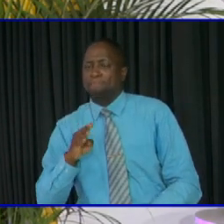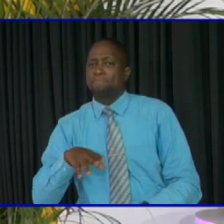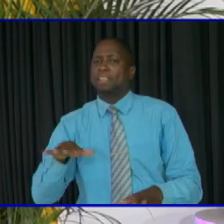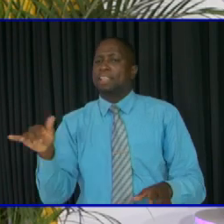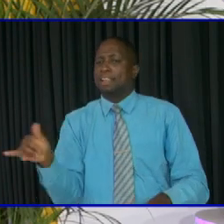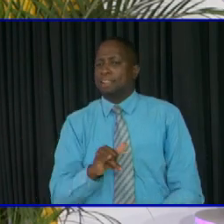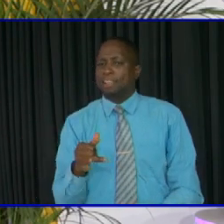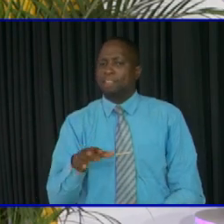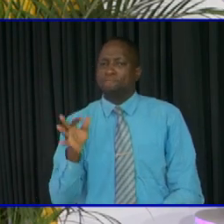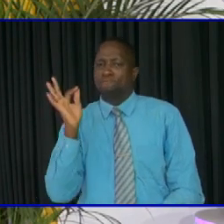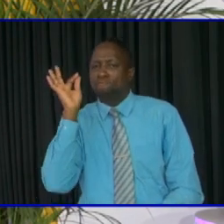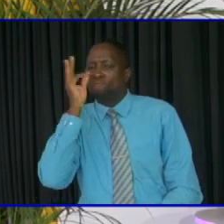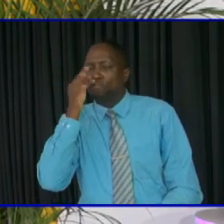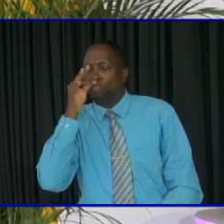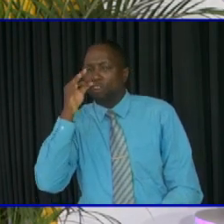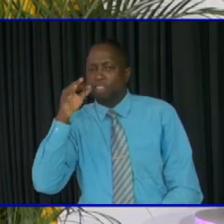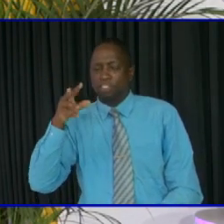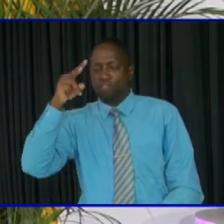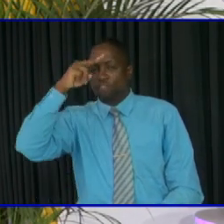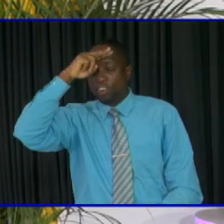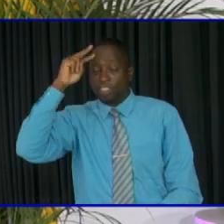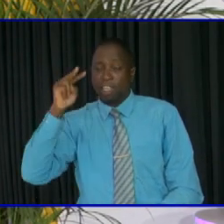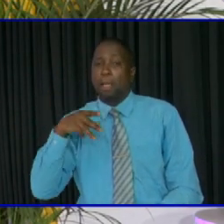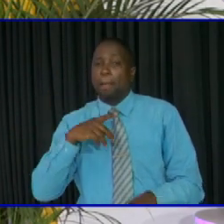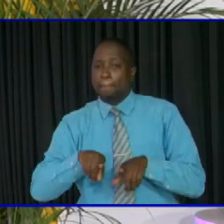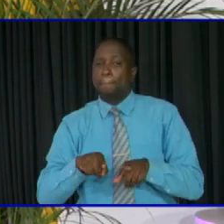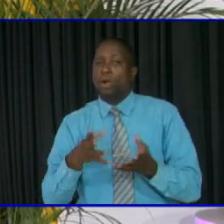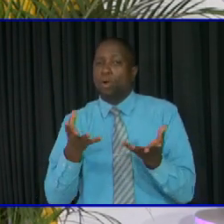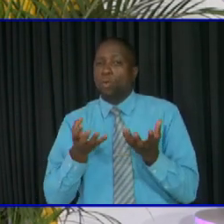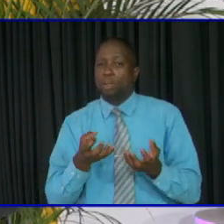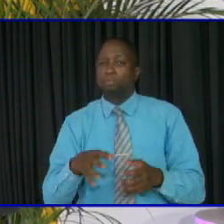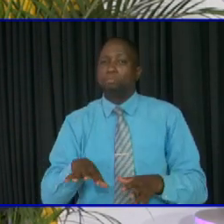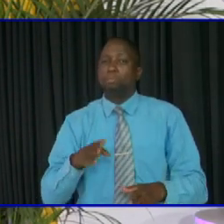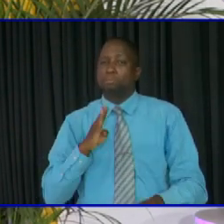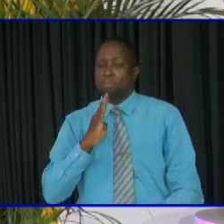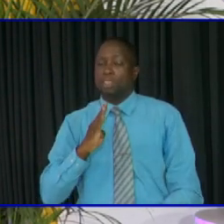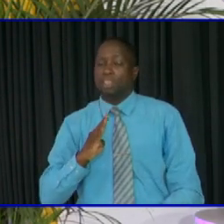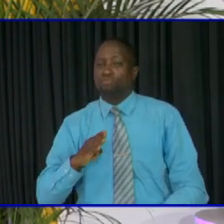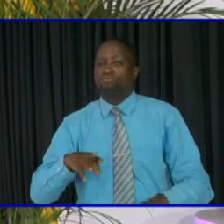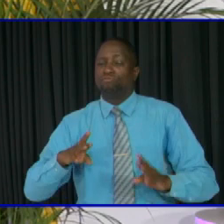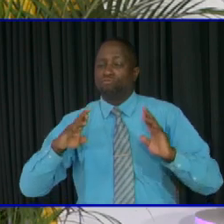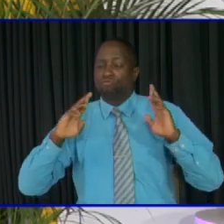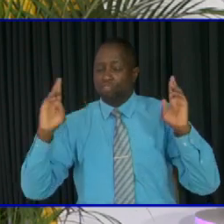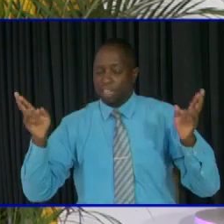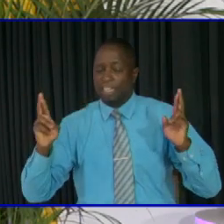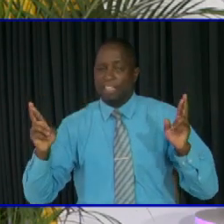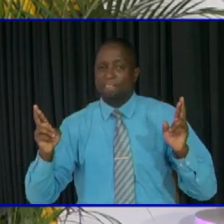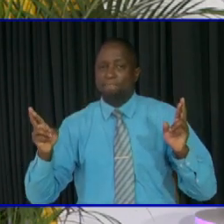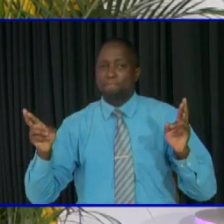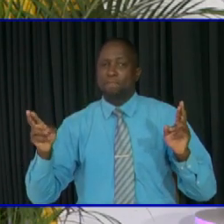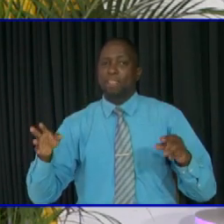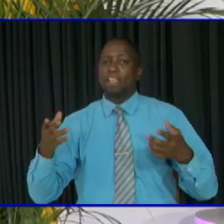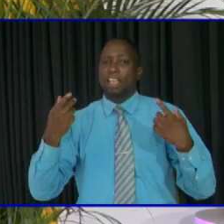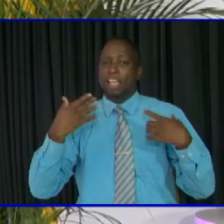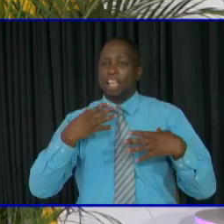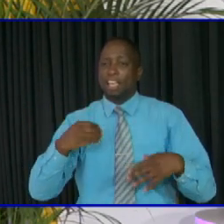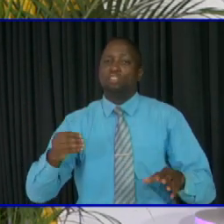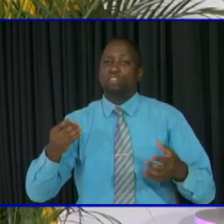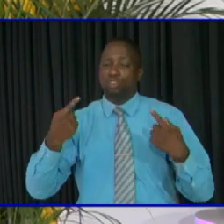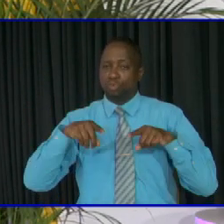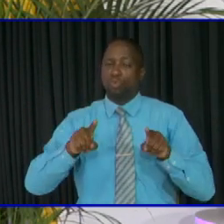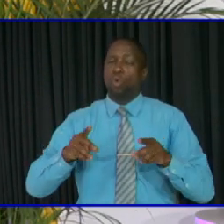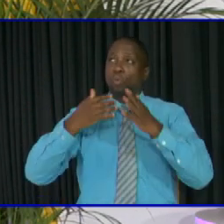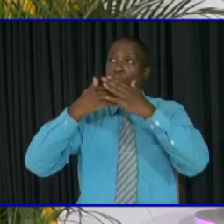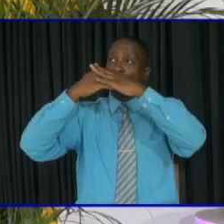be wise. I want to be ready. I don't want to be shut out. I want to be shut in, sealed